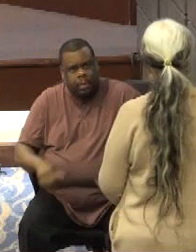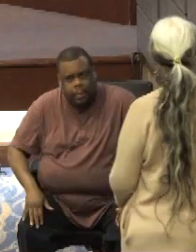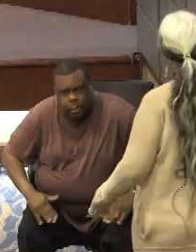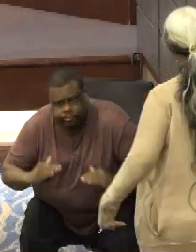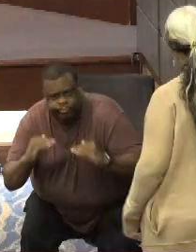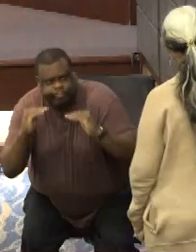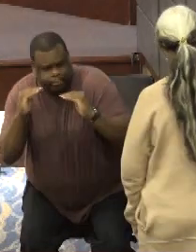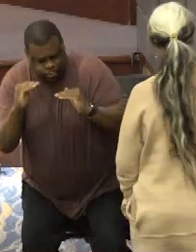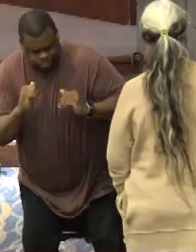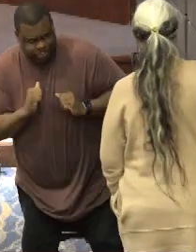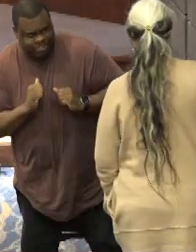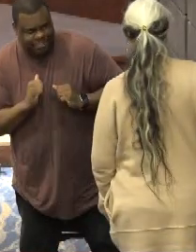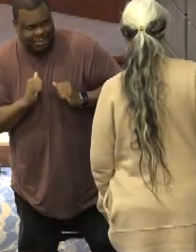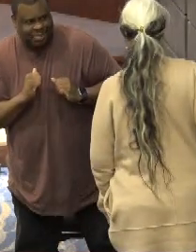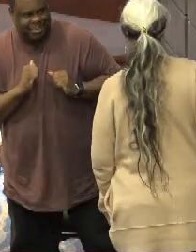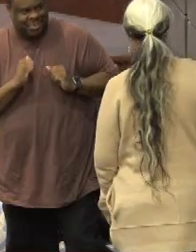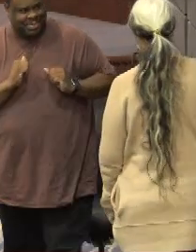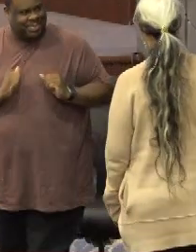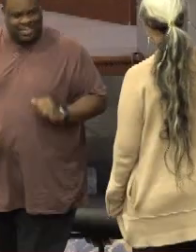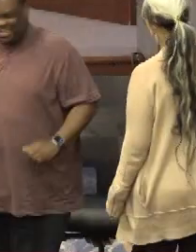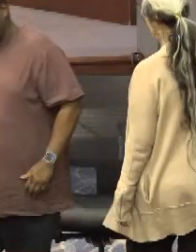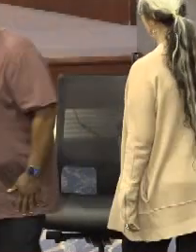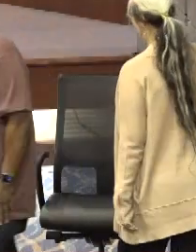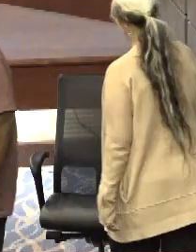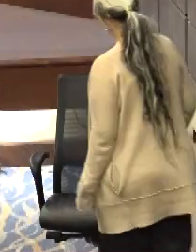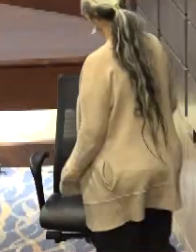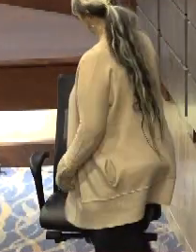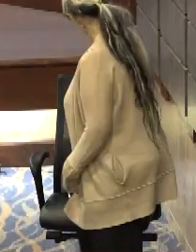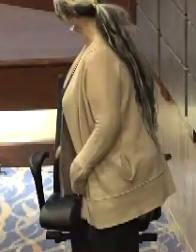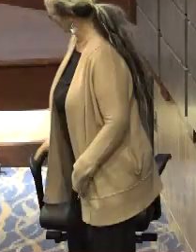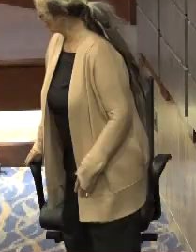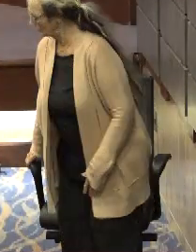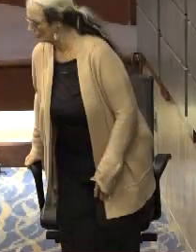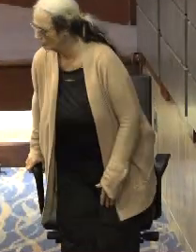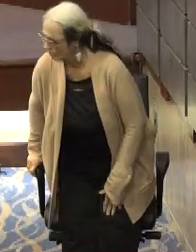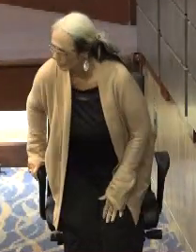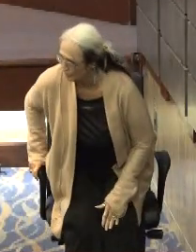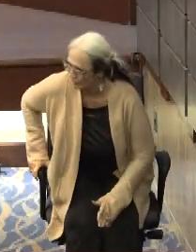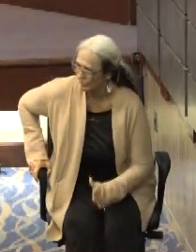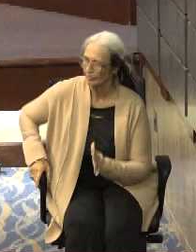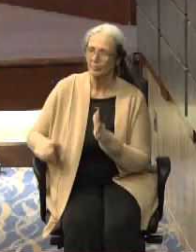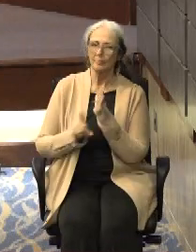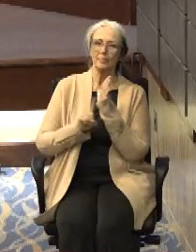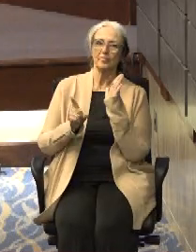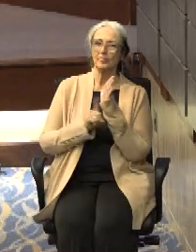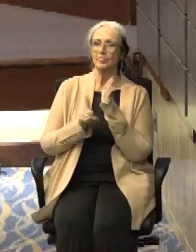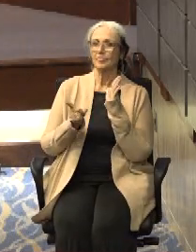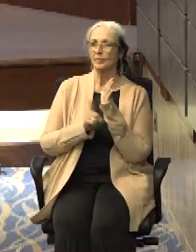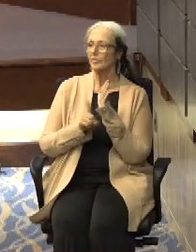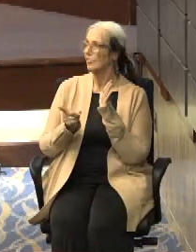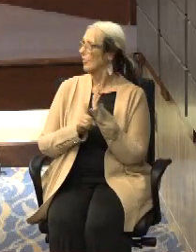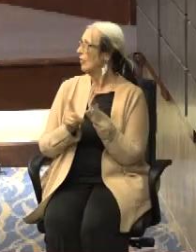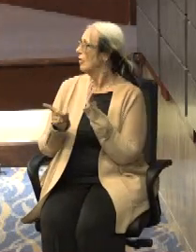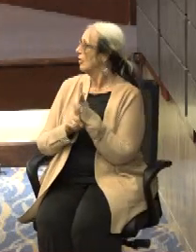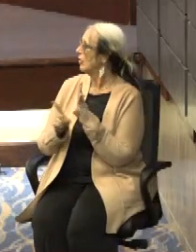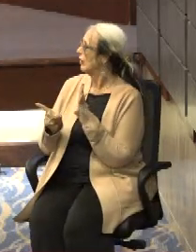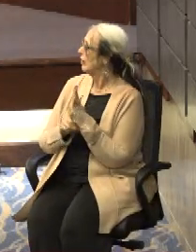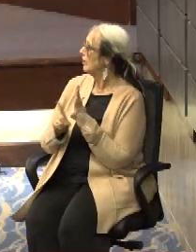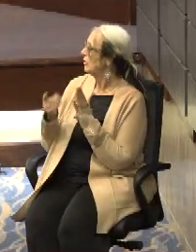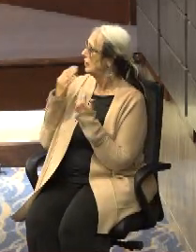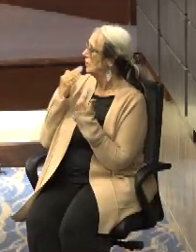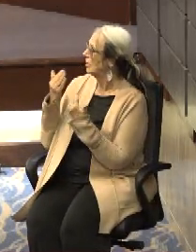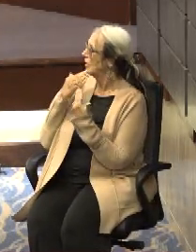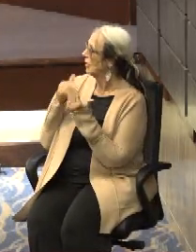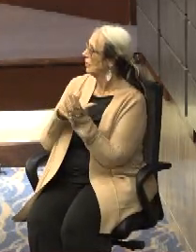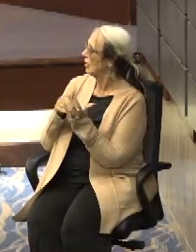think this is a way to make progress, do things that will cut emissions. So I encourage the city to look at these. Thank you, Dr. Northcutt.